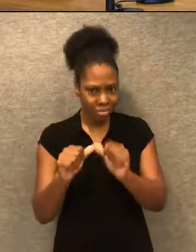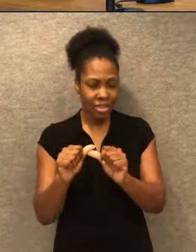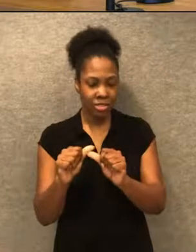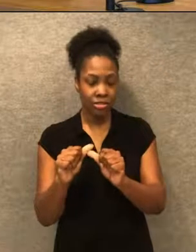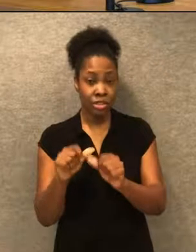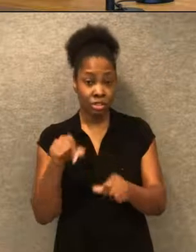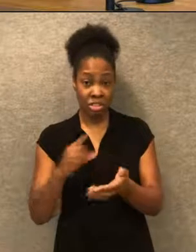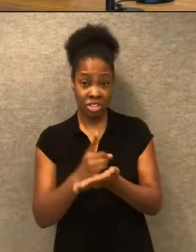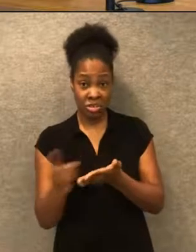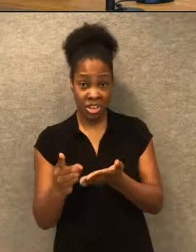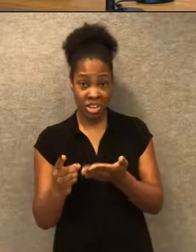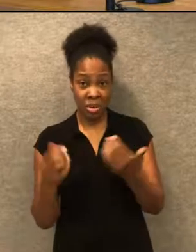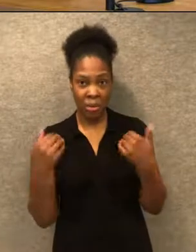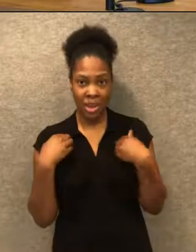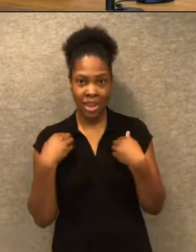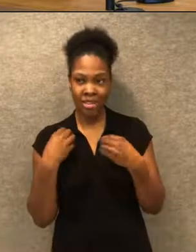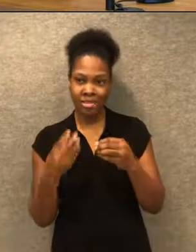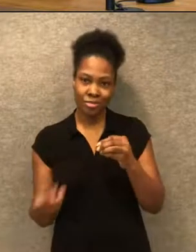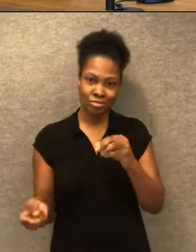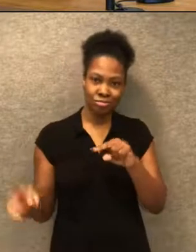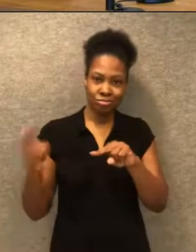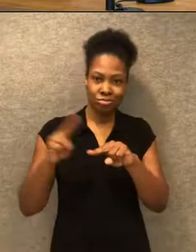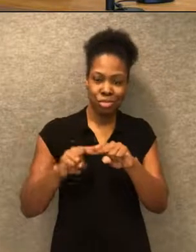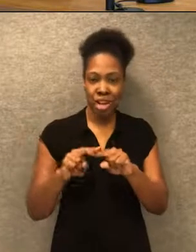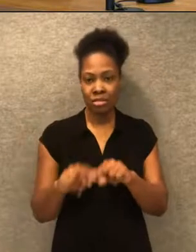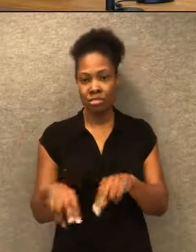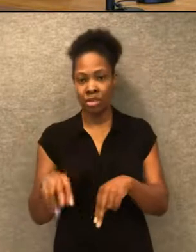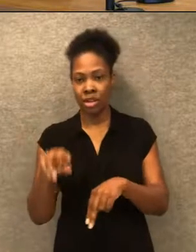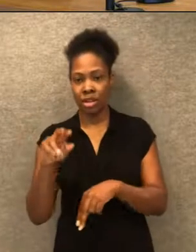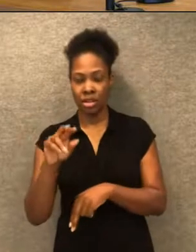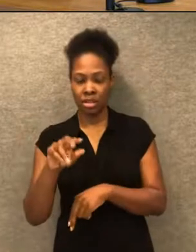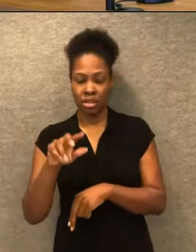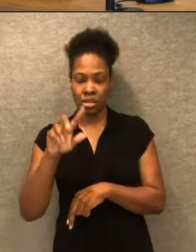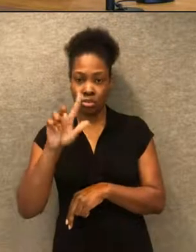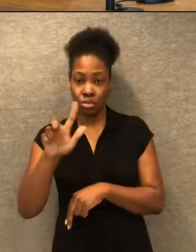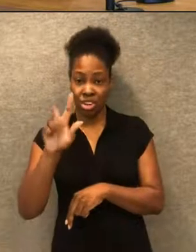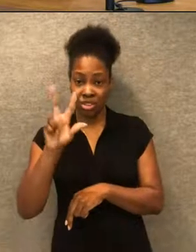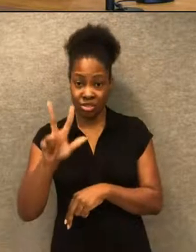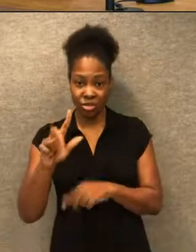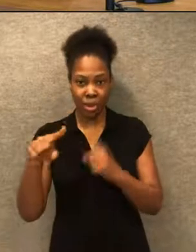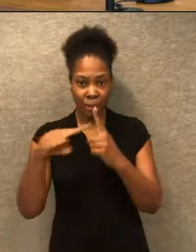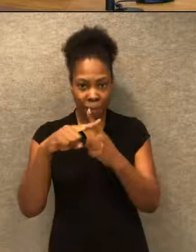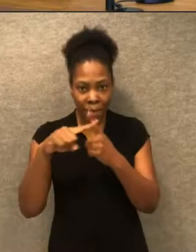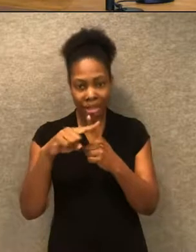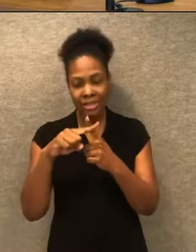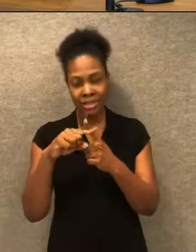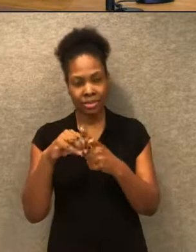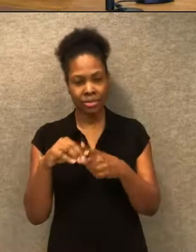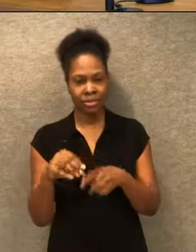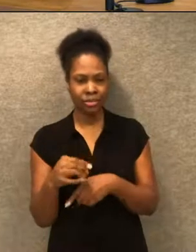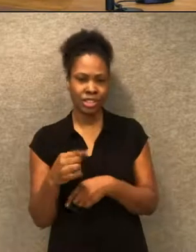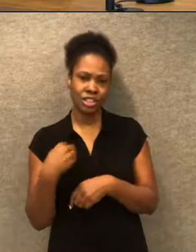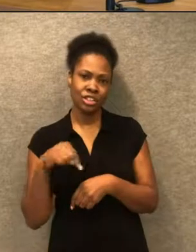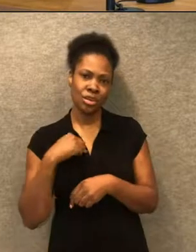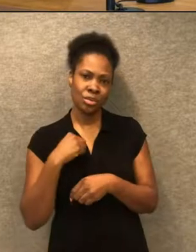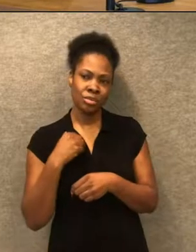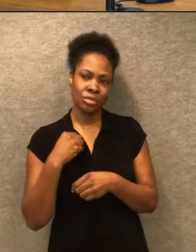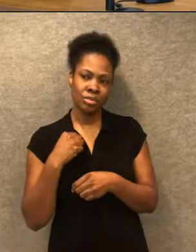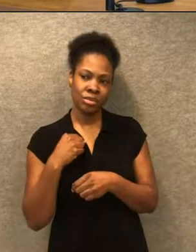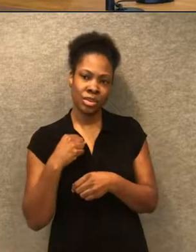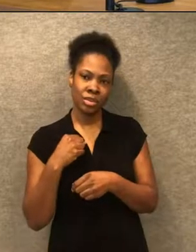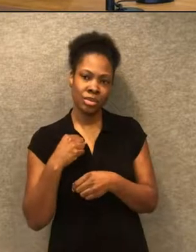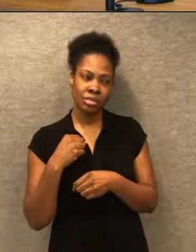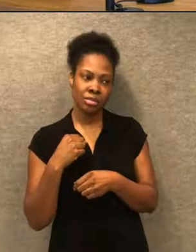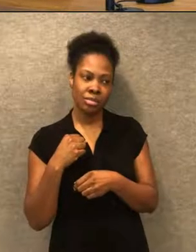alone, there were an additional 23 positive cases. It is still suggestive of the fact that our numbers of